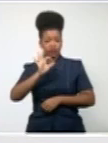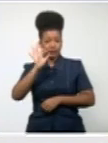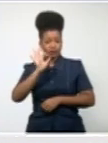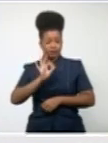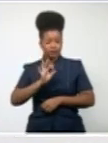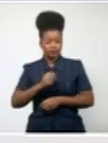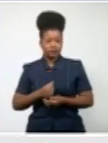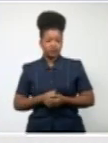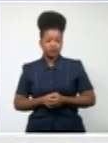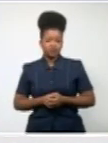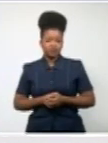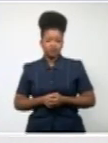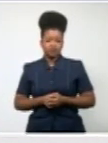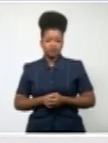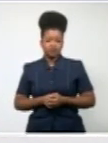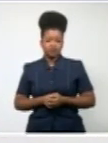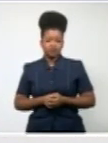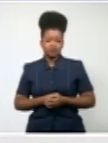increased by